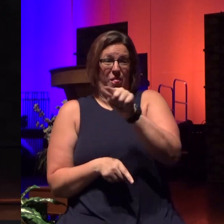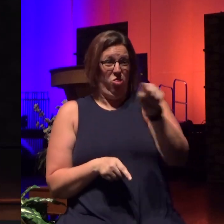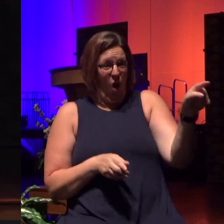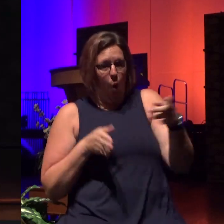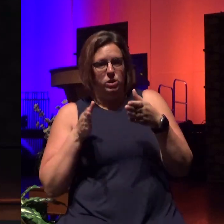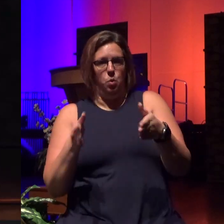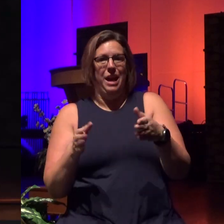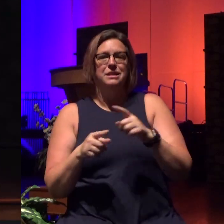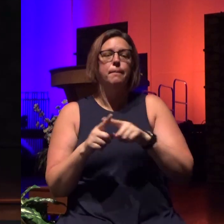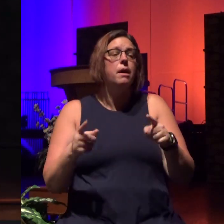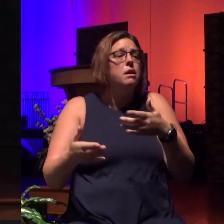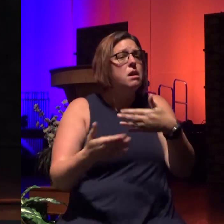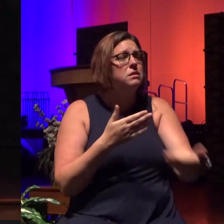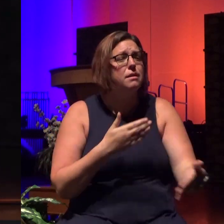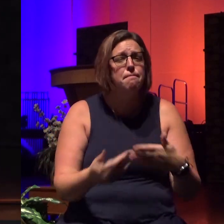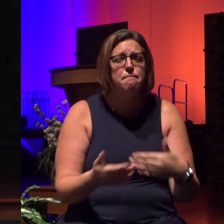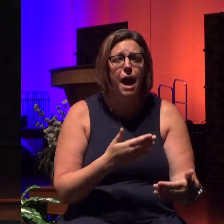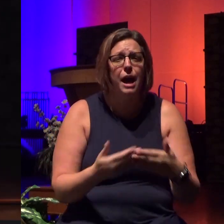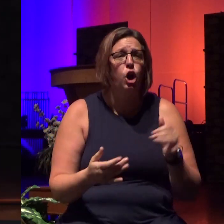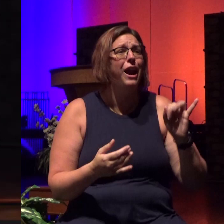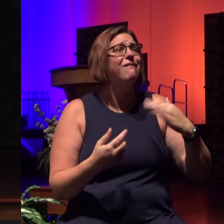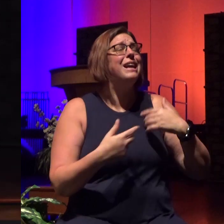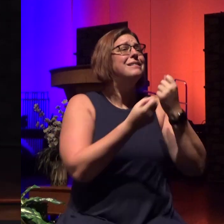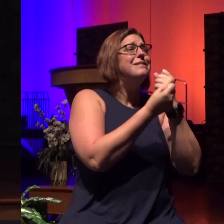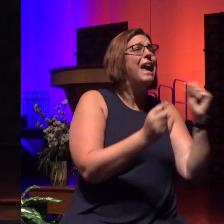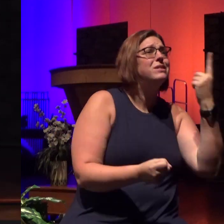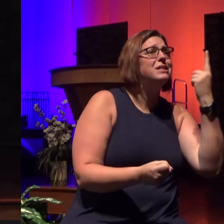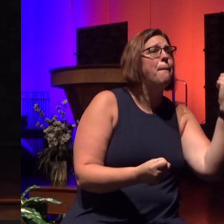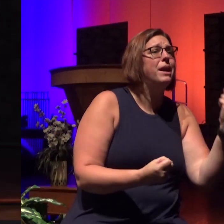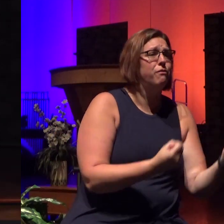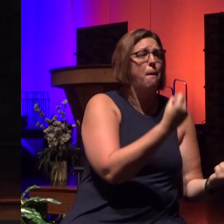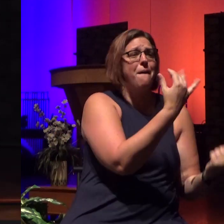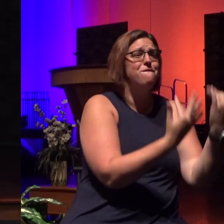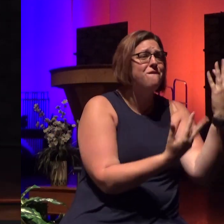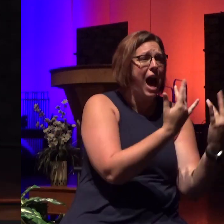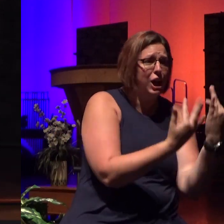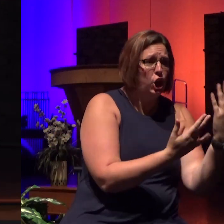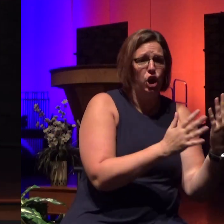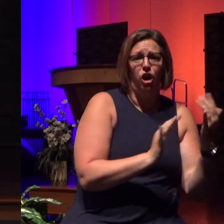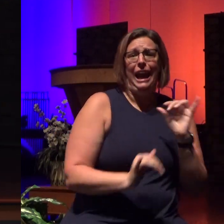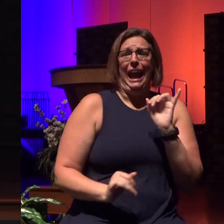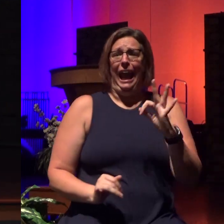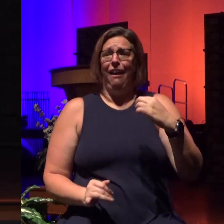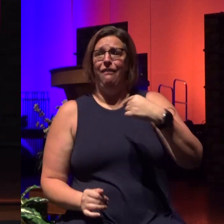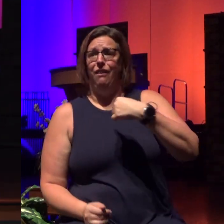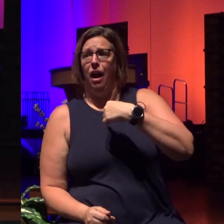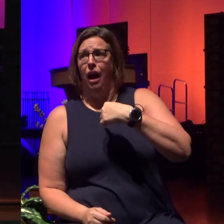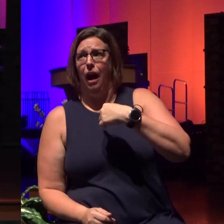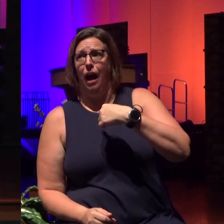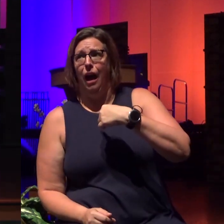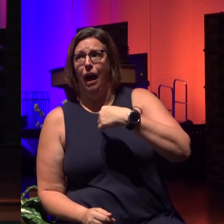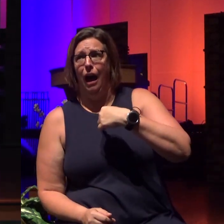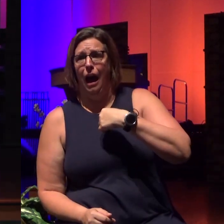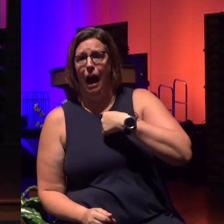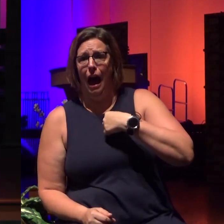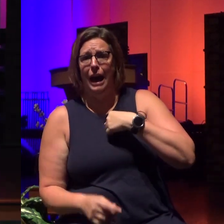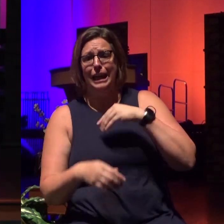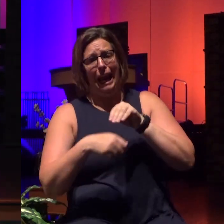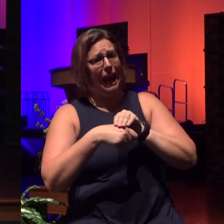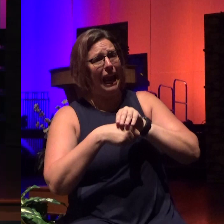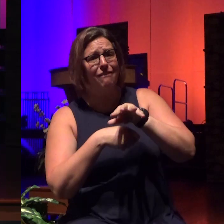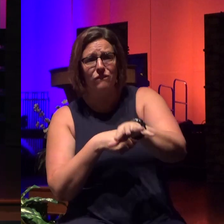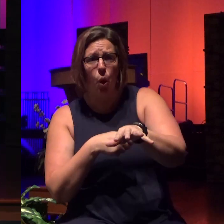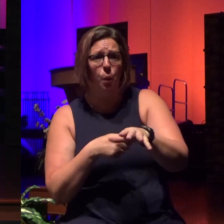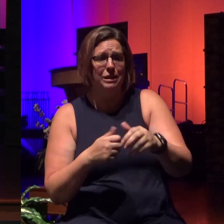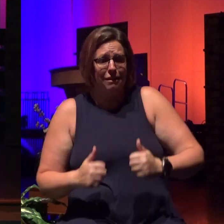still, whether or not you save someone from a burning fire someday, or whether or not you ever influence the life